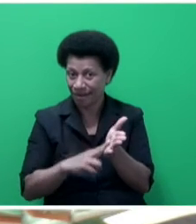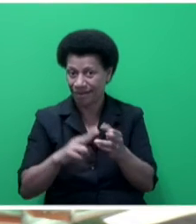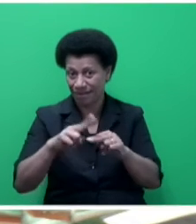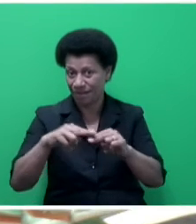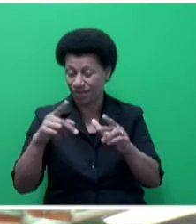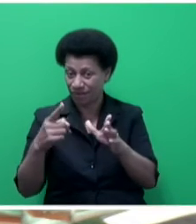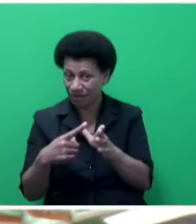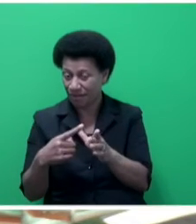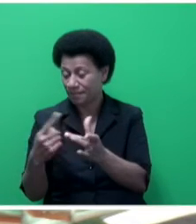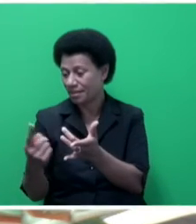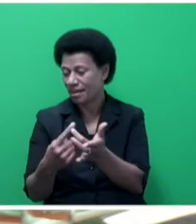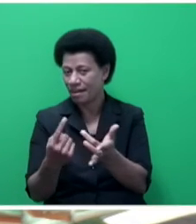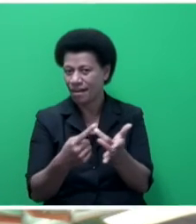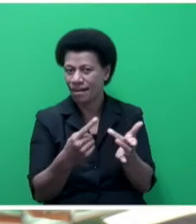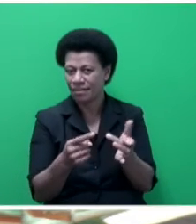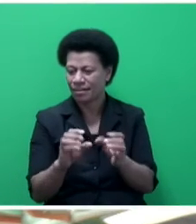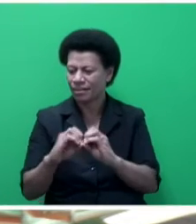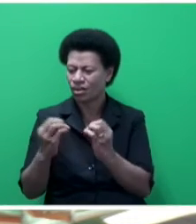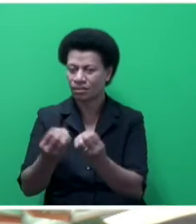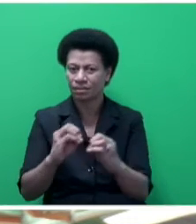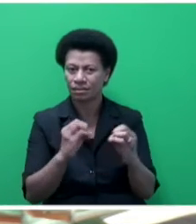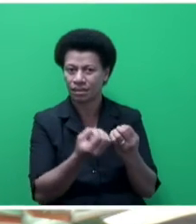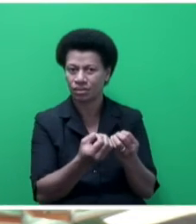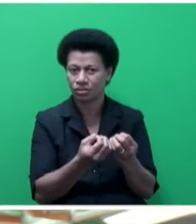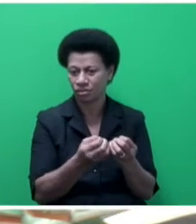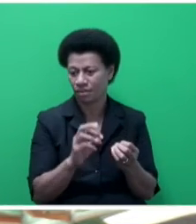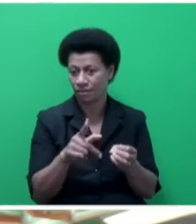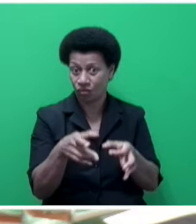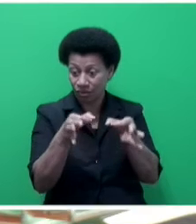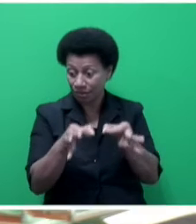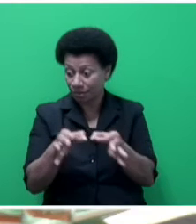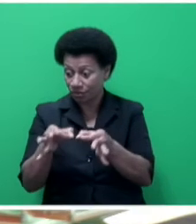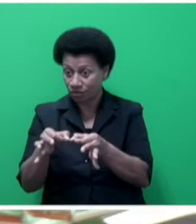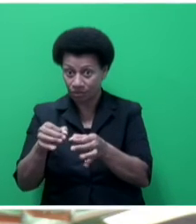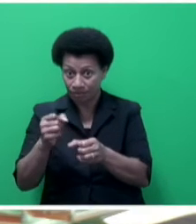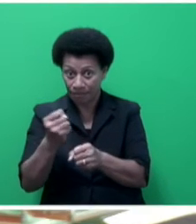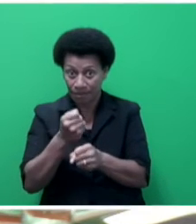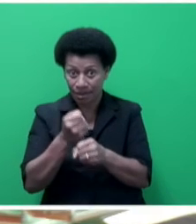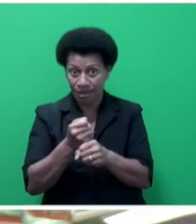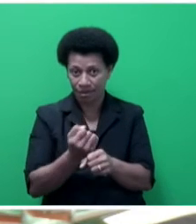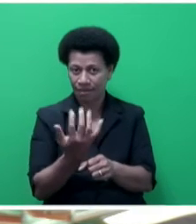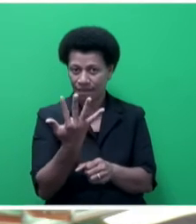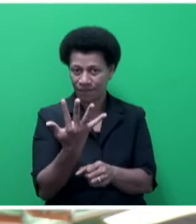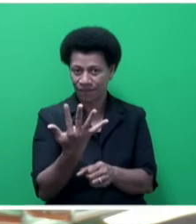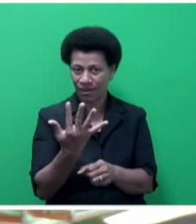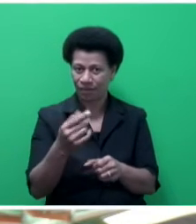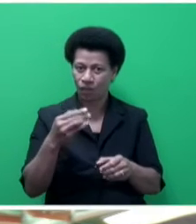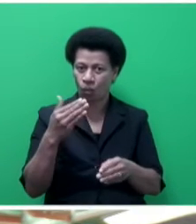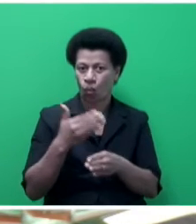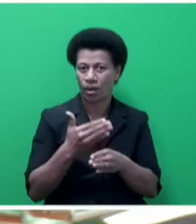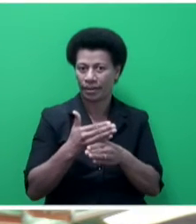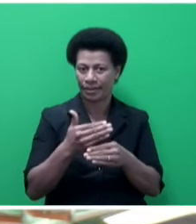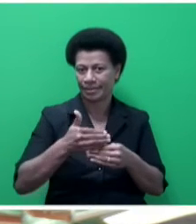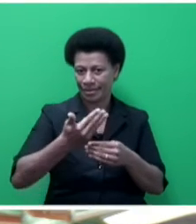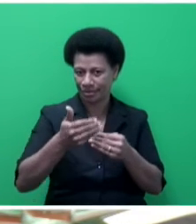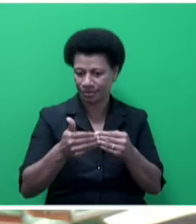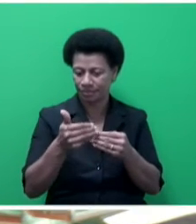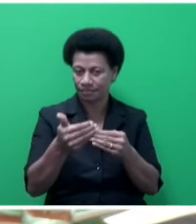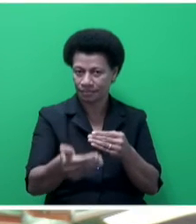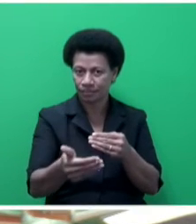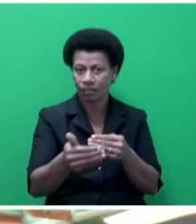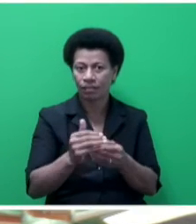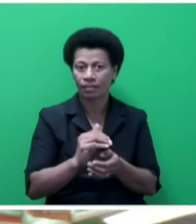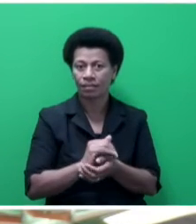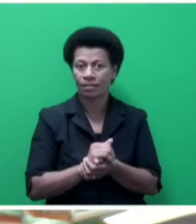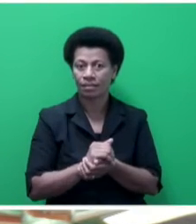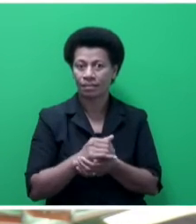utility bodies for comments to allow decisions to be made within 5 working days. As a result, a total of 24